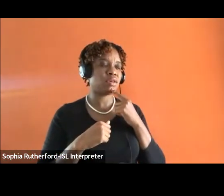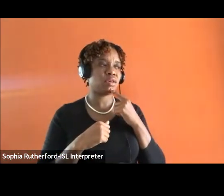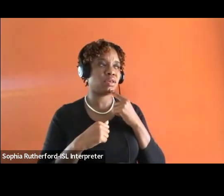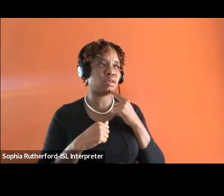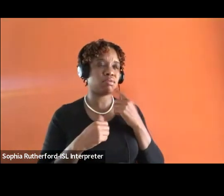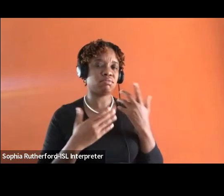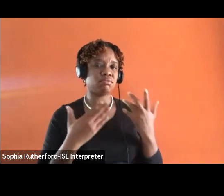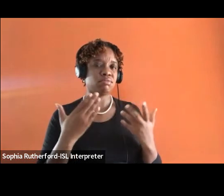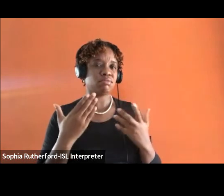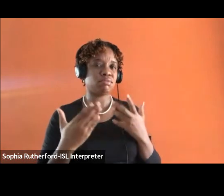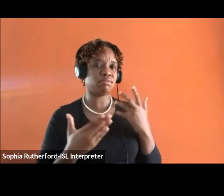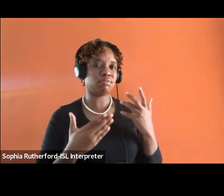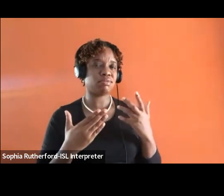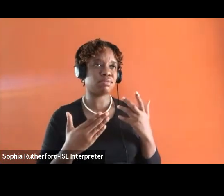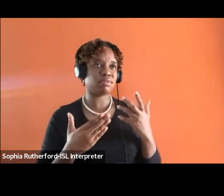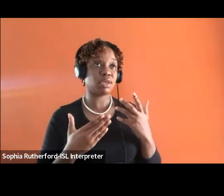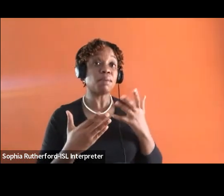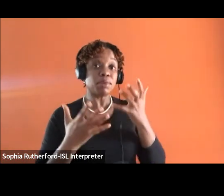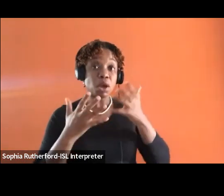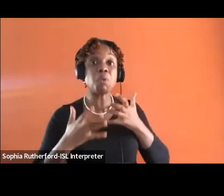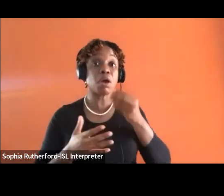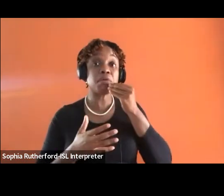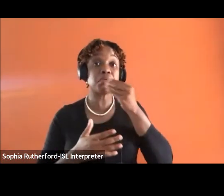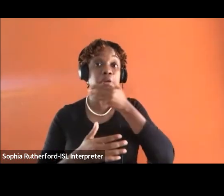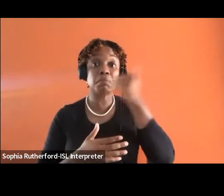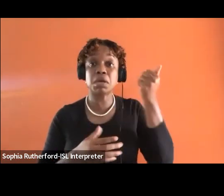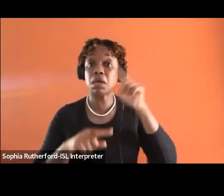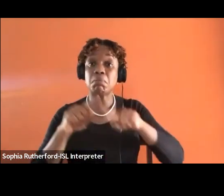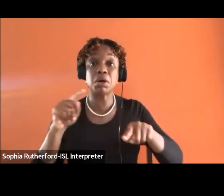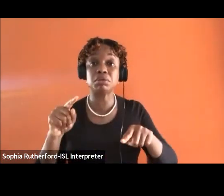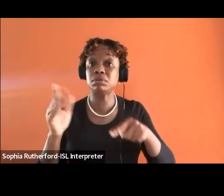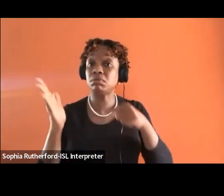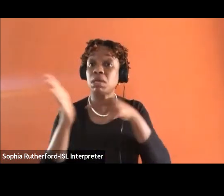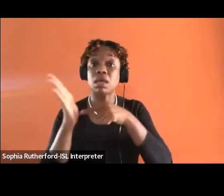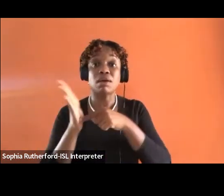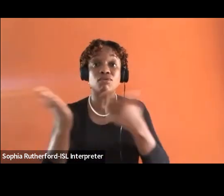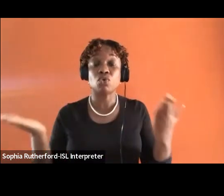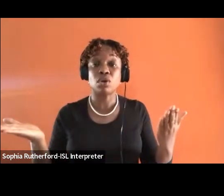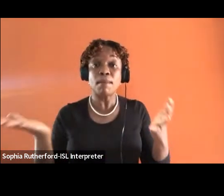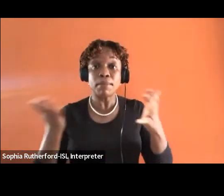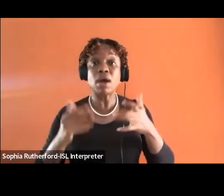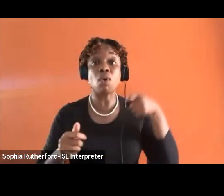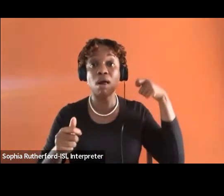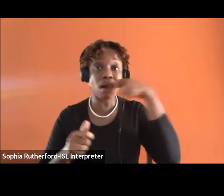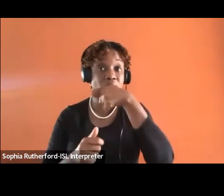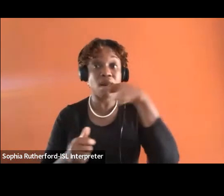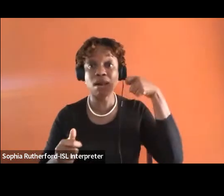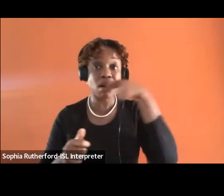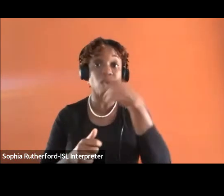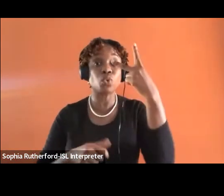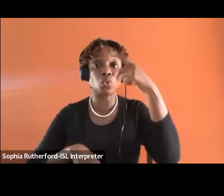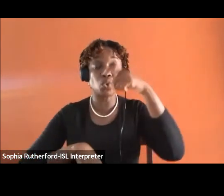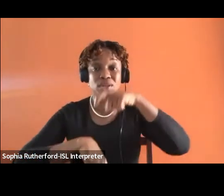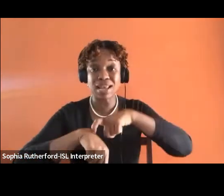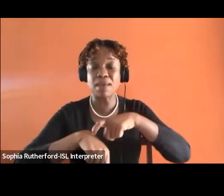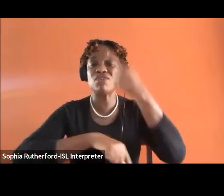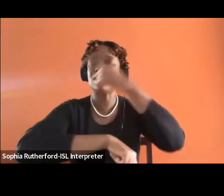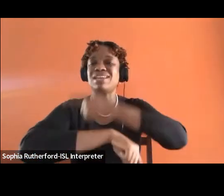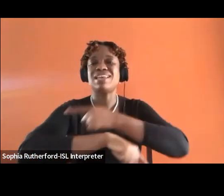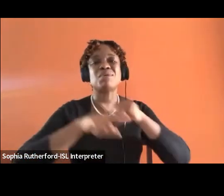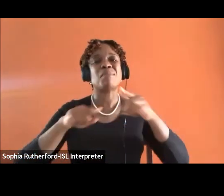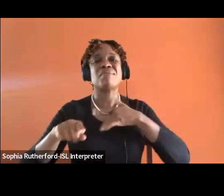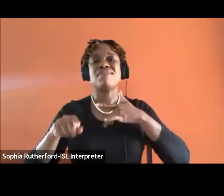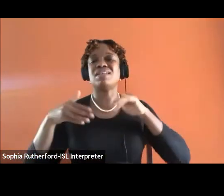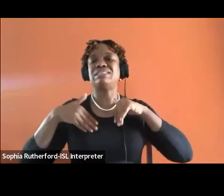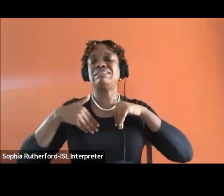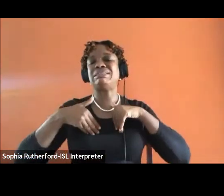well, I'd love to eat better, but I can't afford it. I'd love to brush my teeth twice, but I am too tired to be able